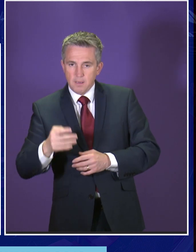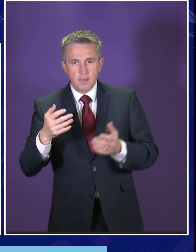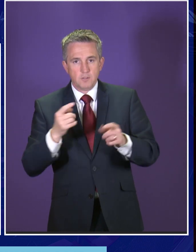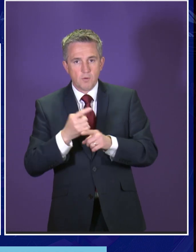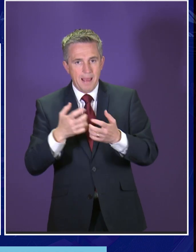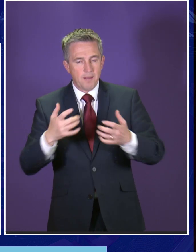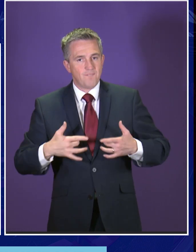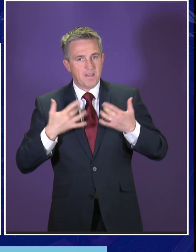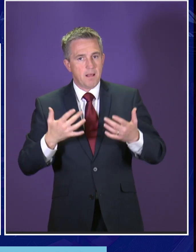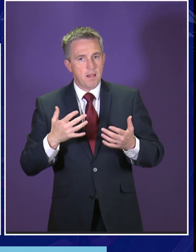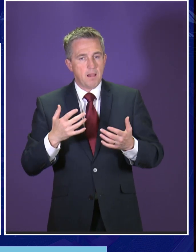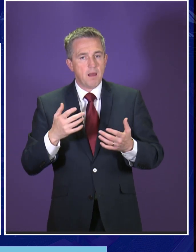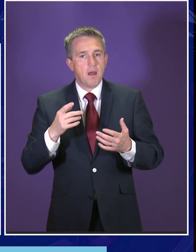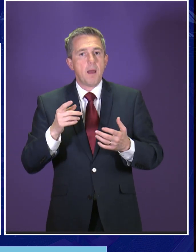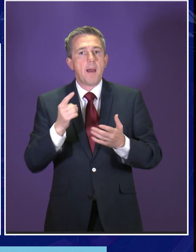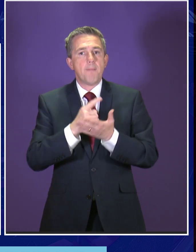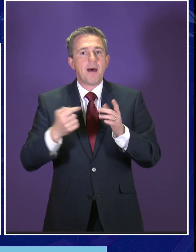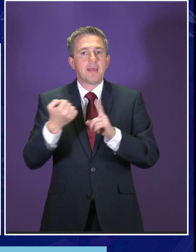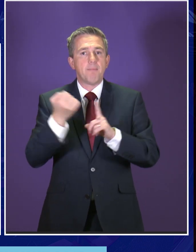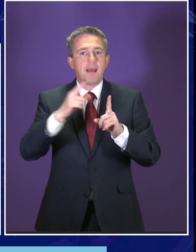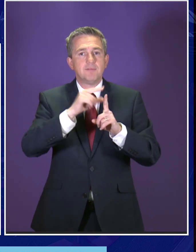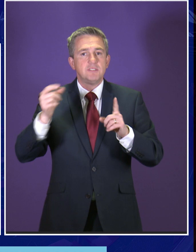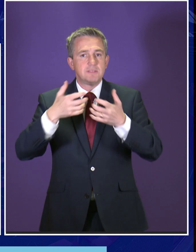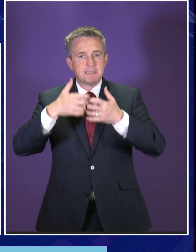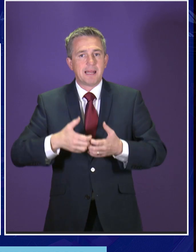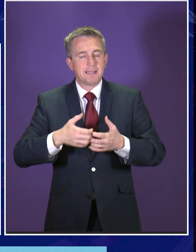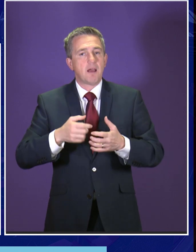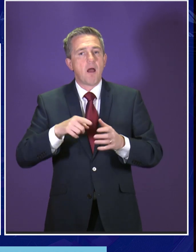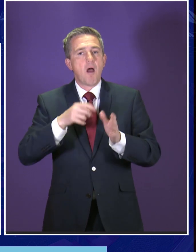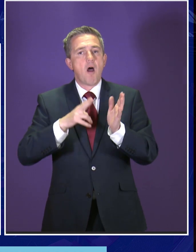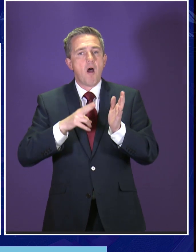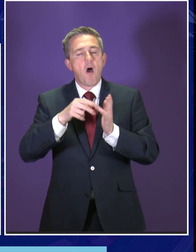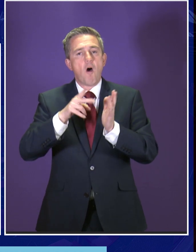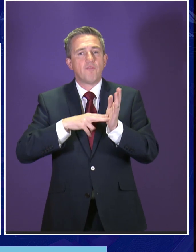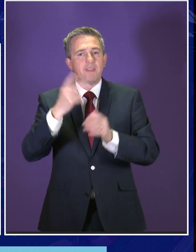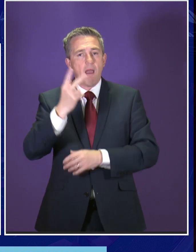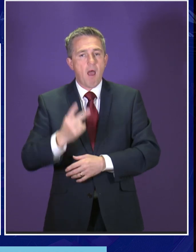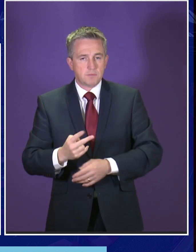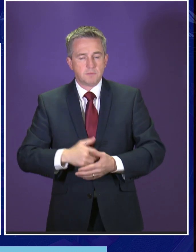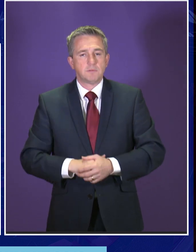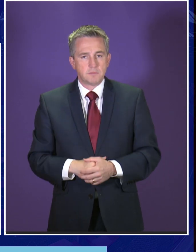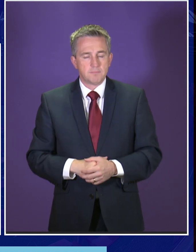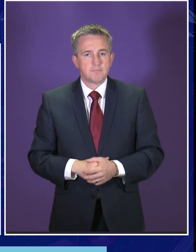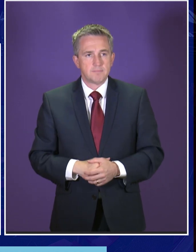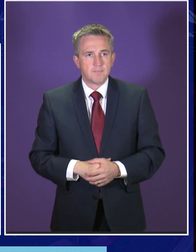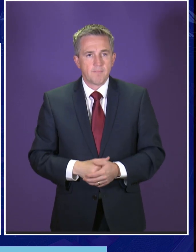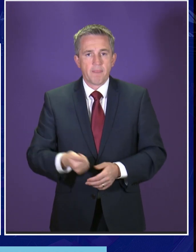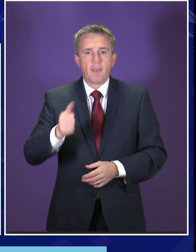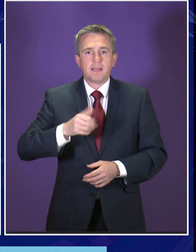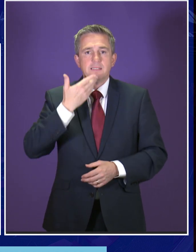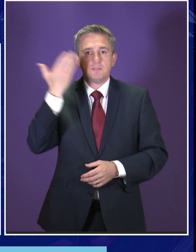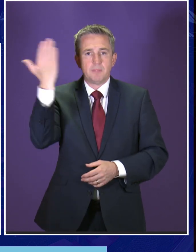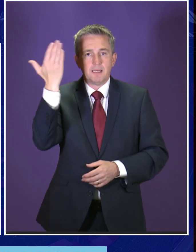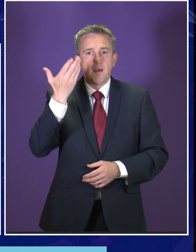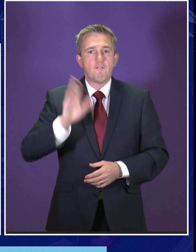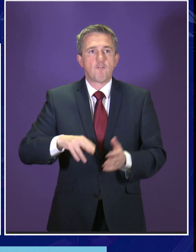address this, how do speakers feel about the impact of digital technology on the arts? Can I call our next speaker from